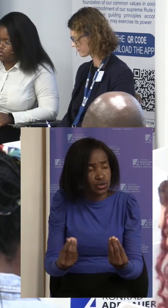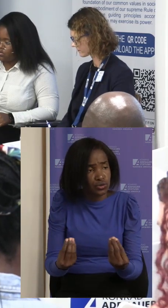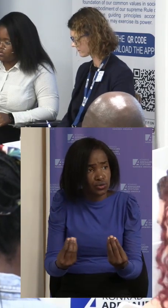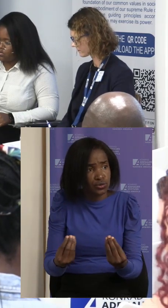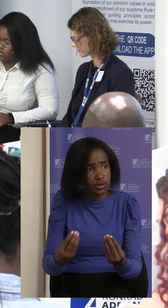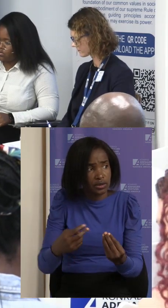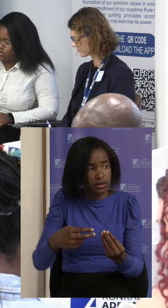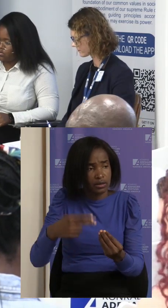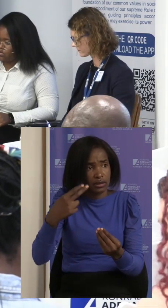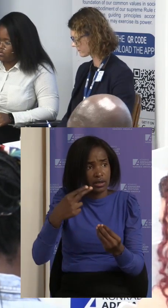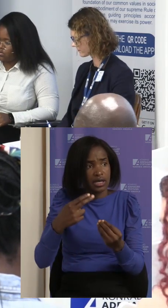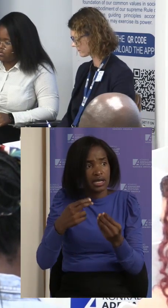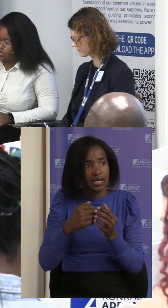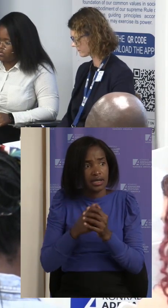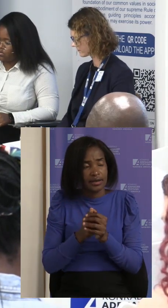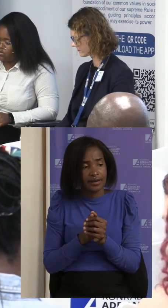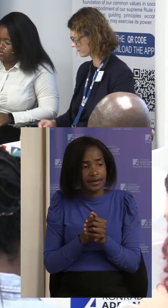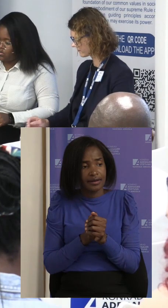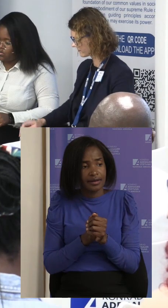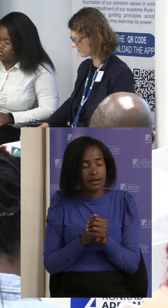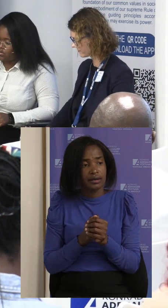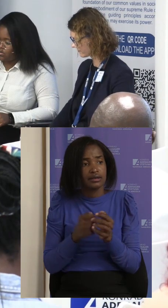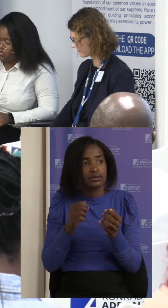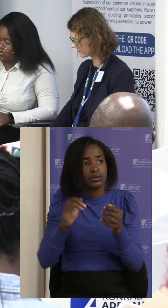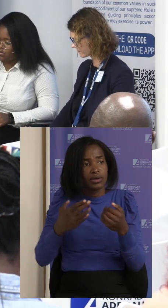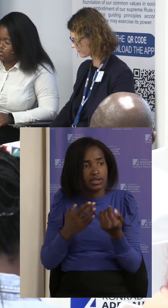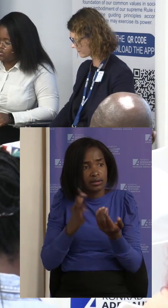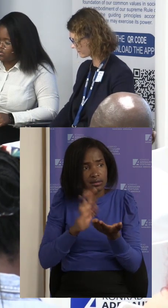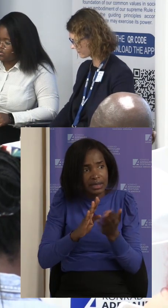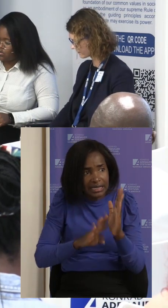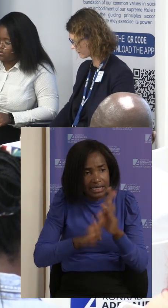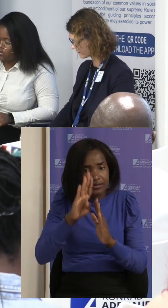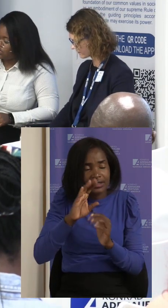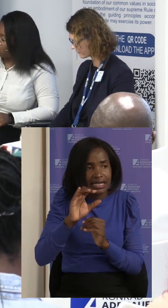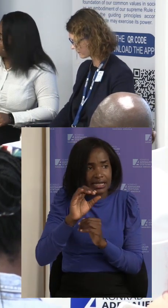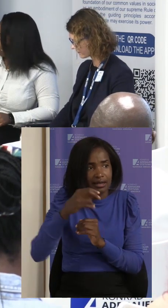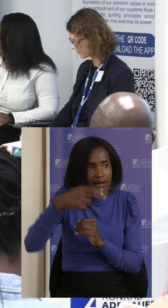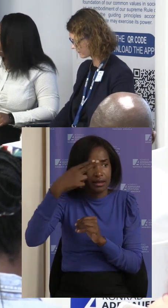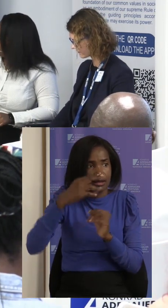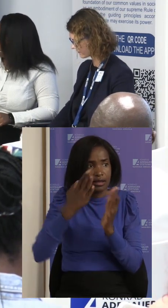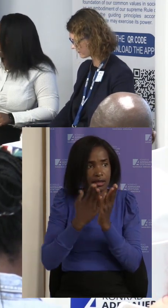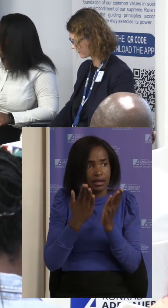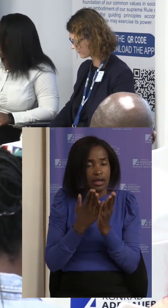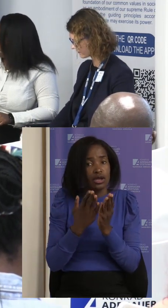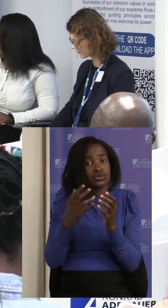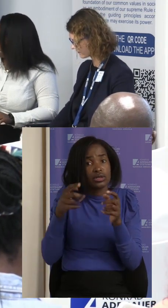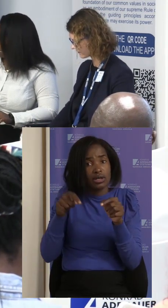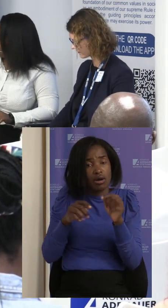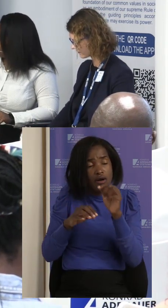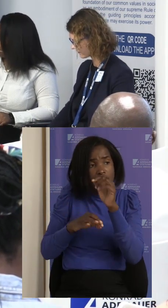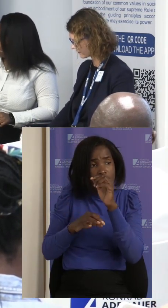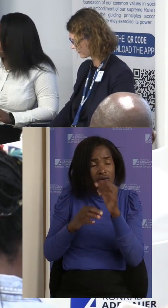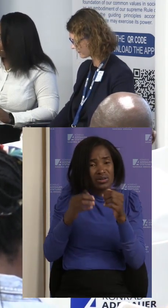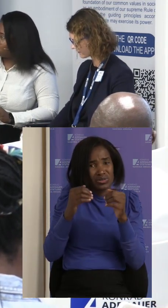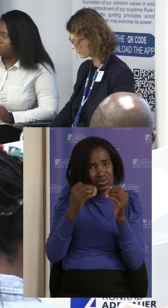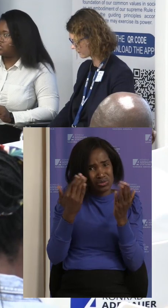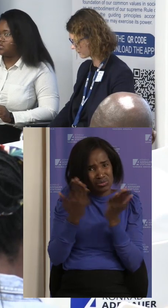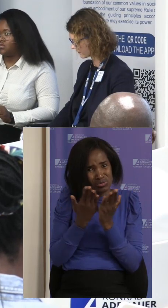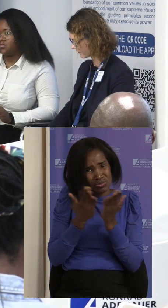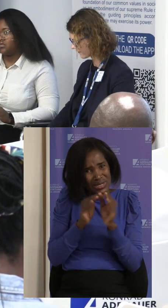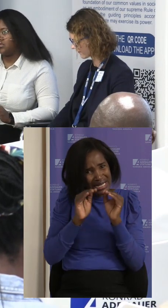is laying a foundation to be successful at senior secondary. That foundation was interrupted. Of the